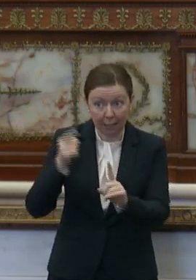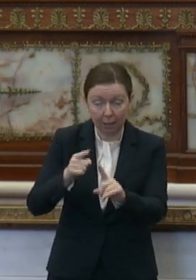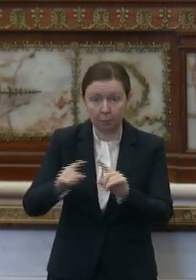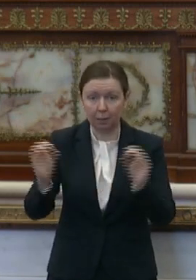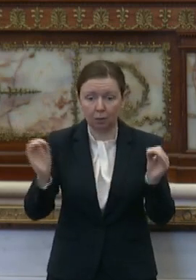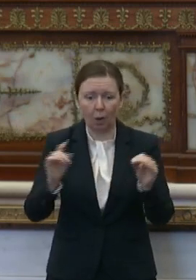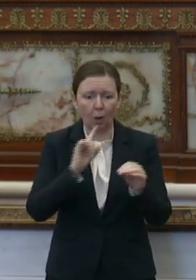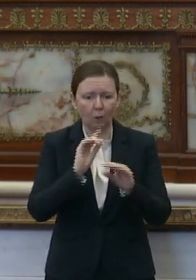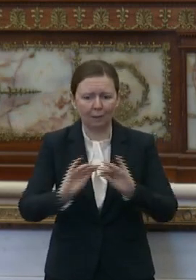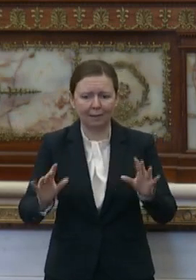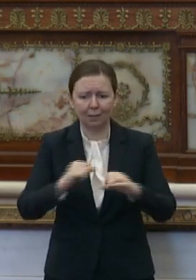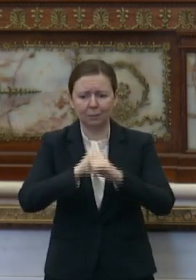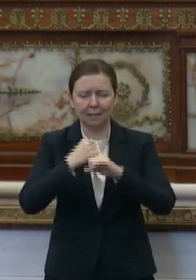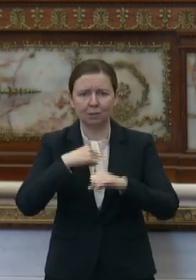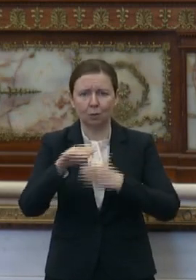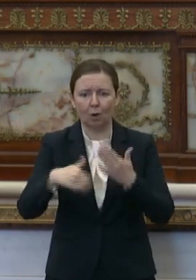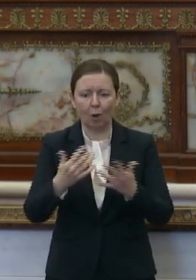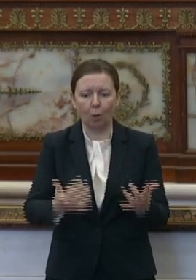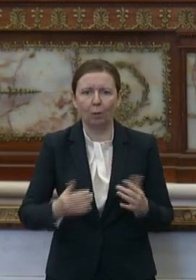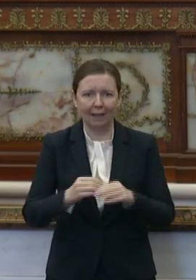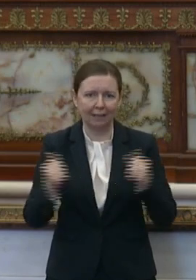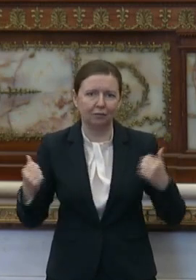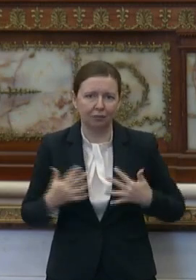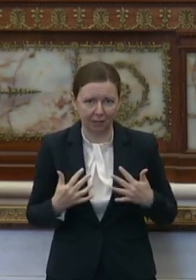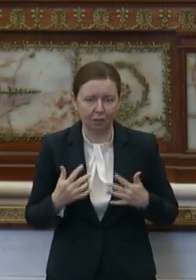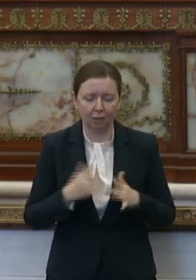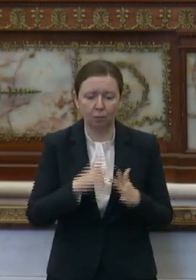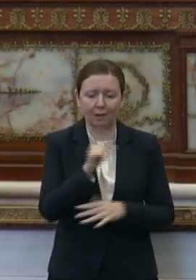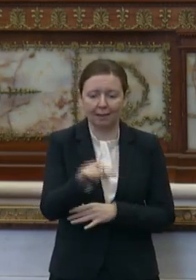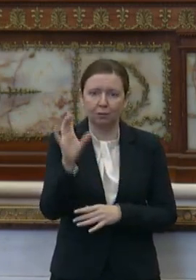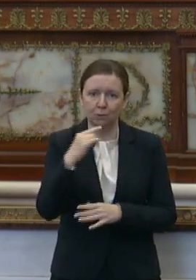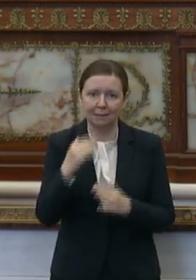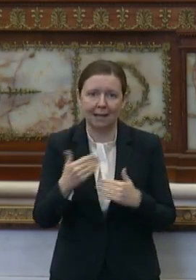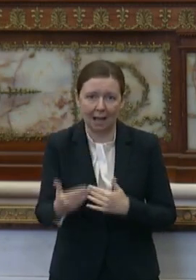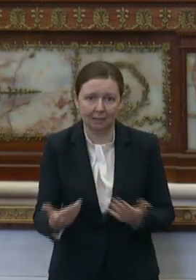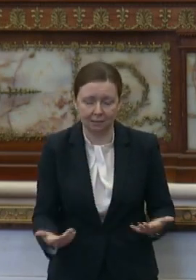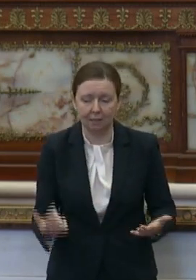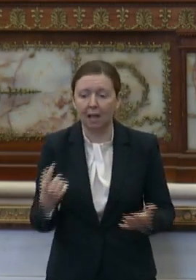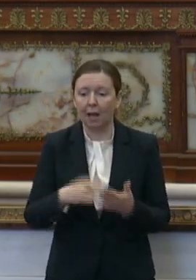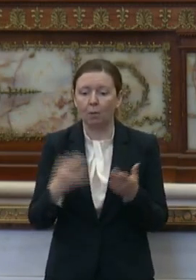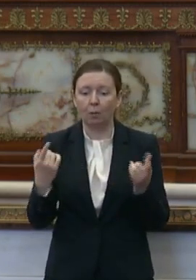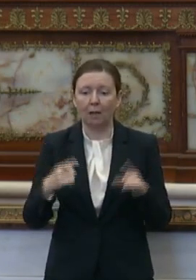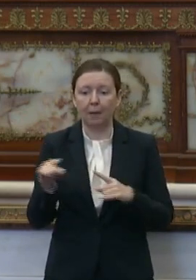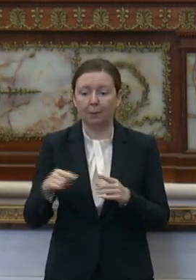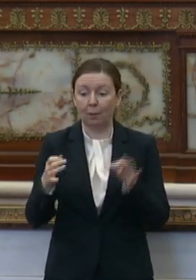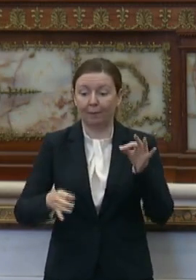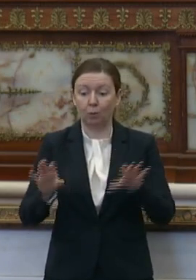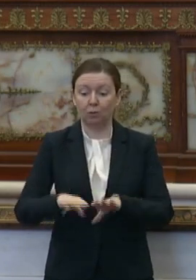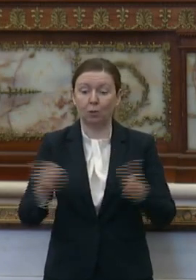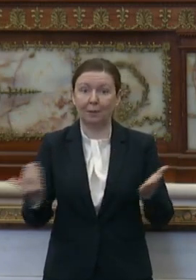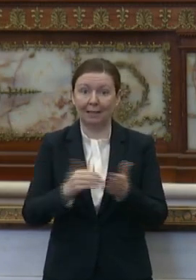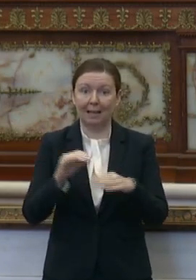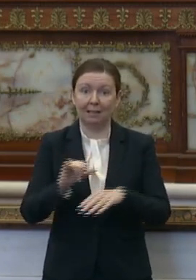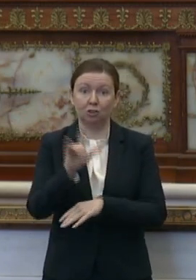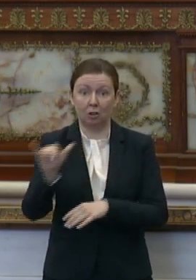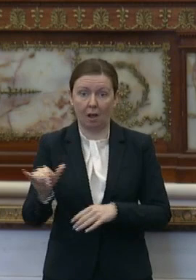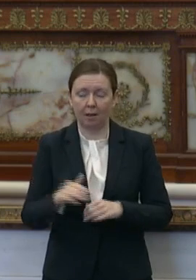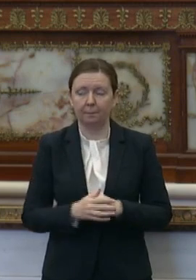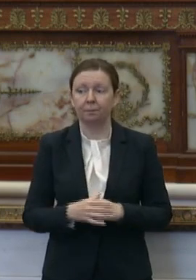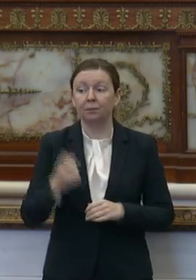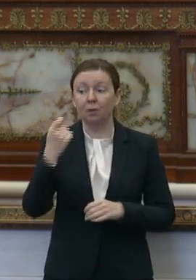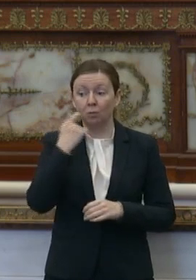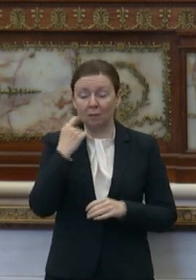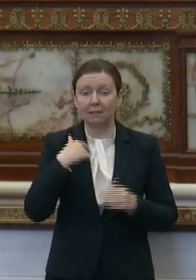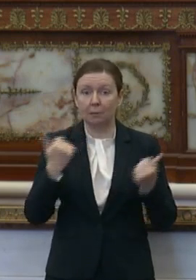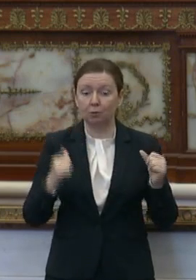and no protections, we're all left waiting in fear for what our landlords will say next and what will happen when the courts reopen in July. Recently,